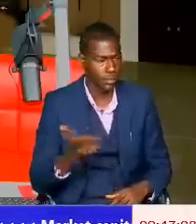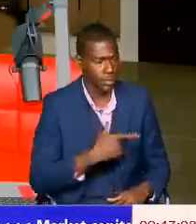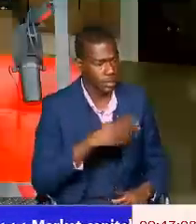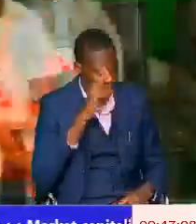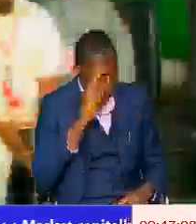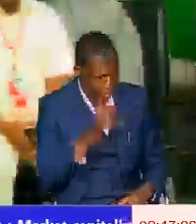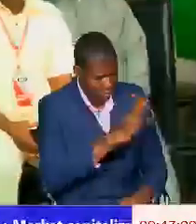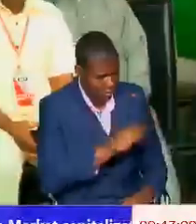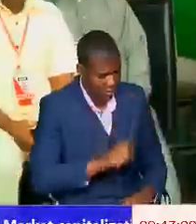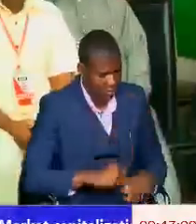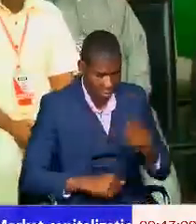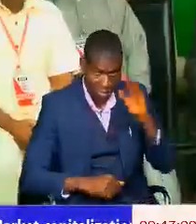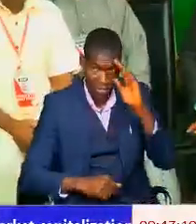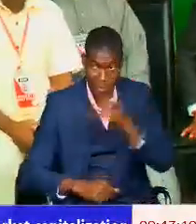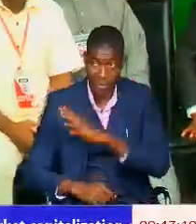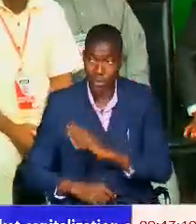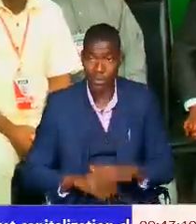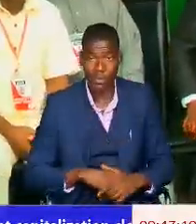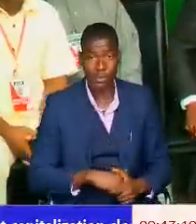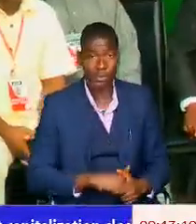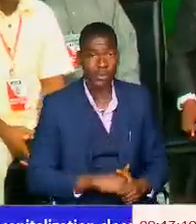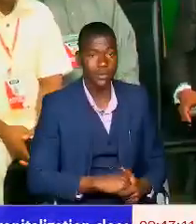Embelembe!